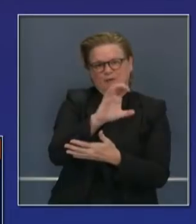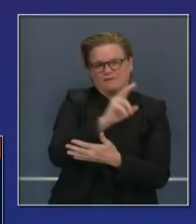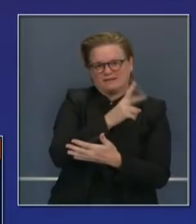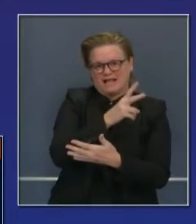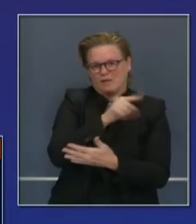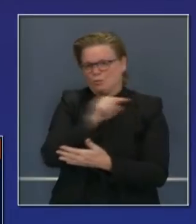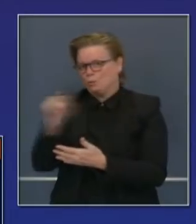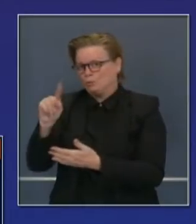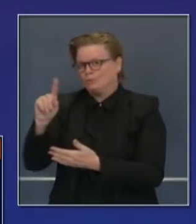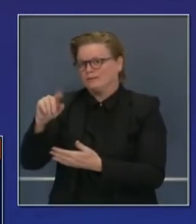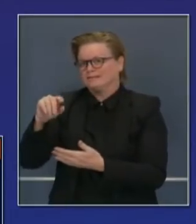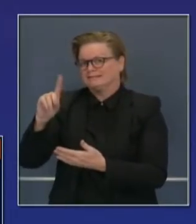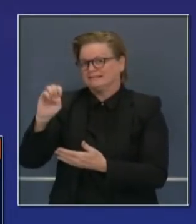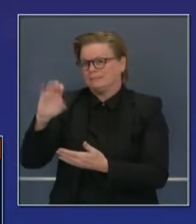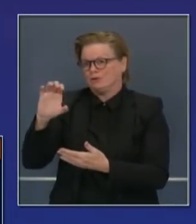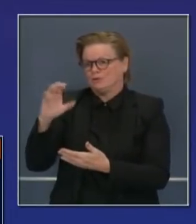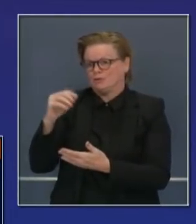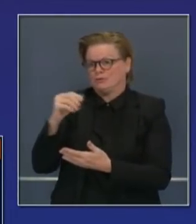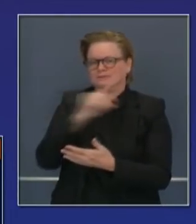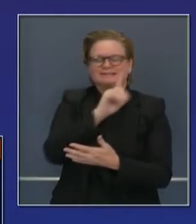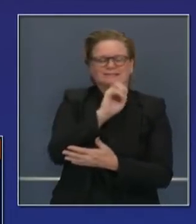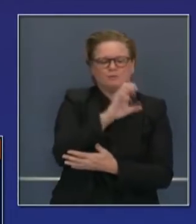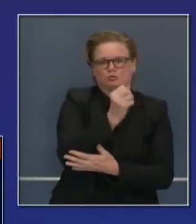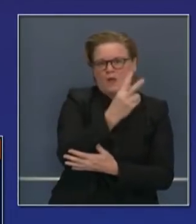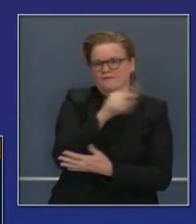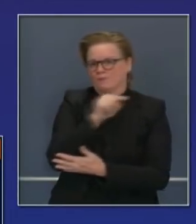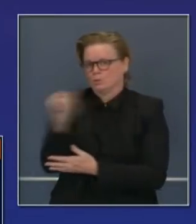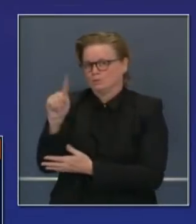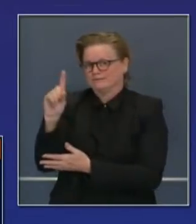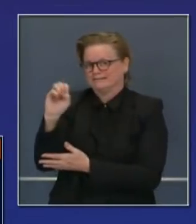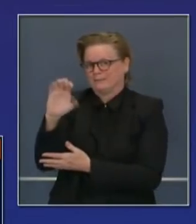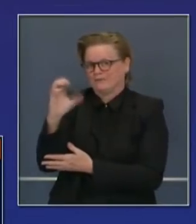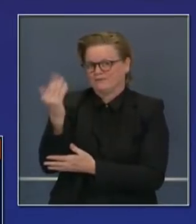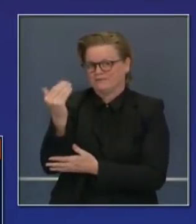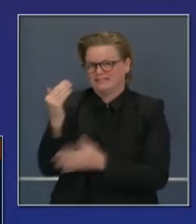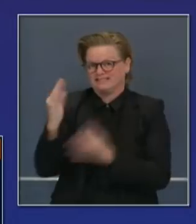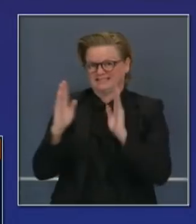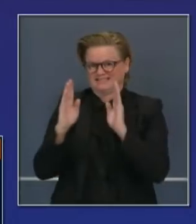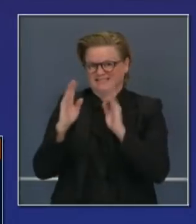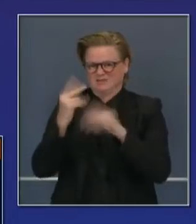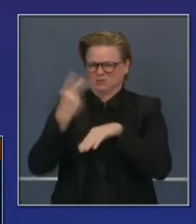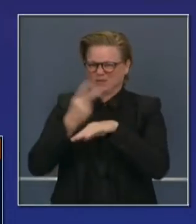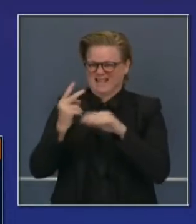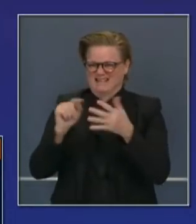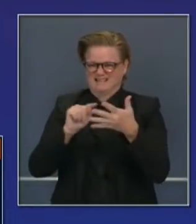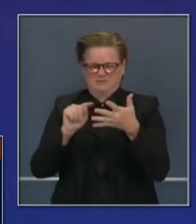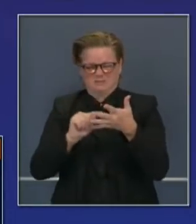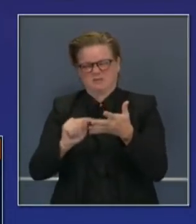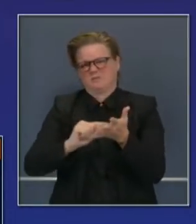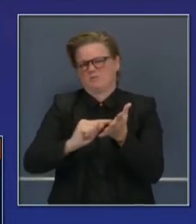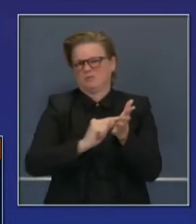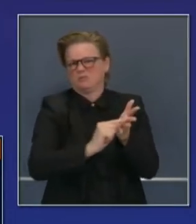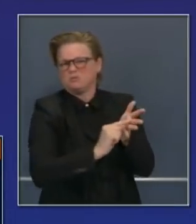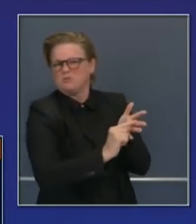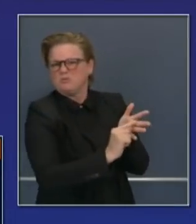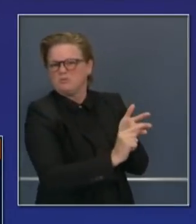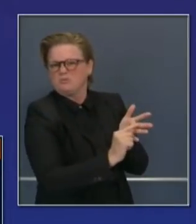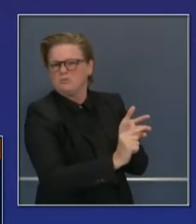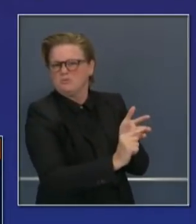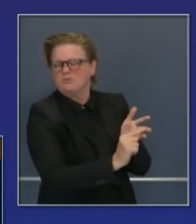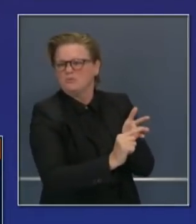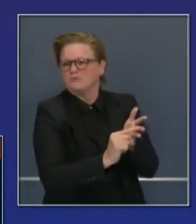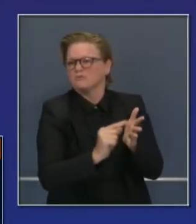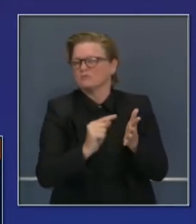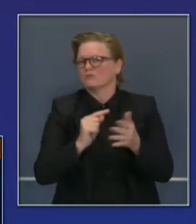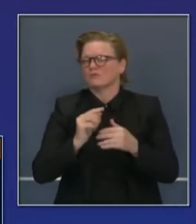way, December 12th to December 15th, that's roughly a reason we say the second week of December. That those days could change a day or two, but that's